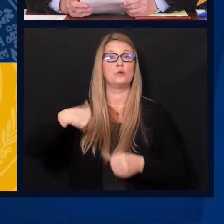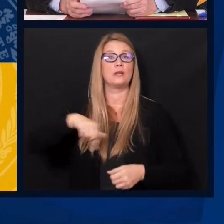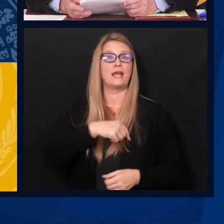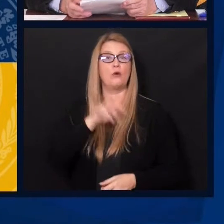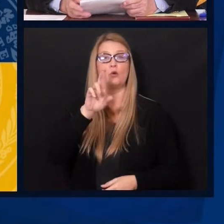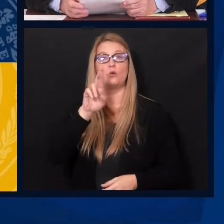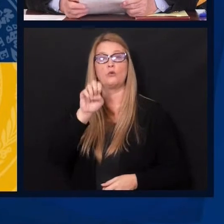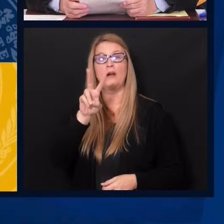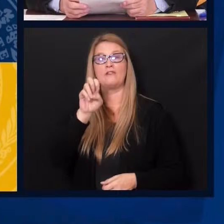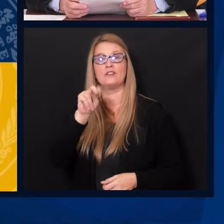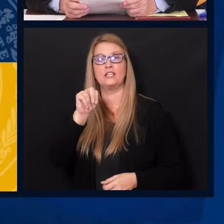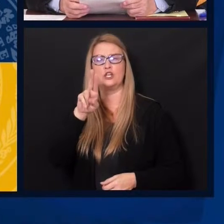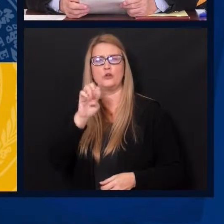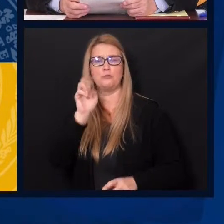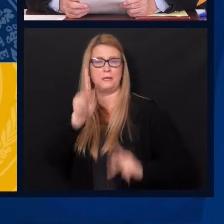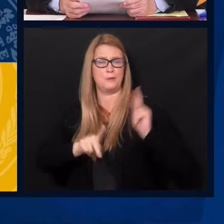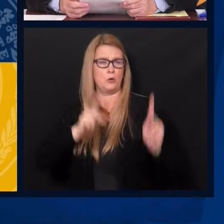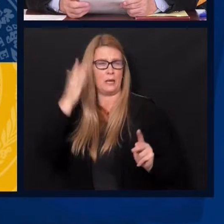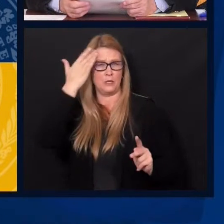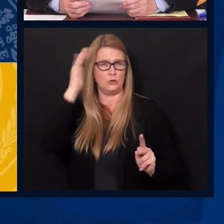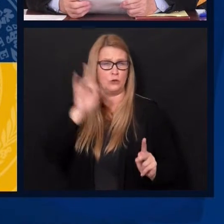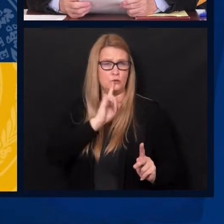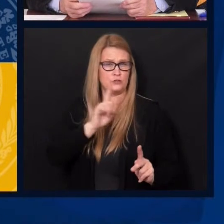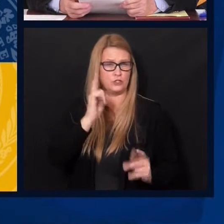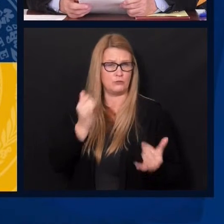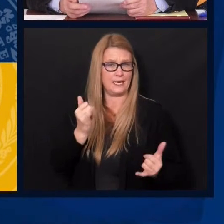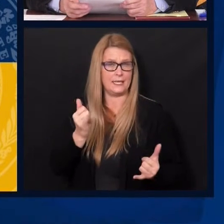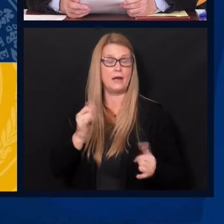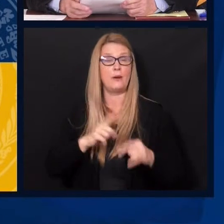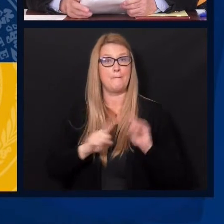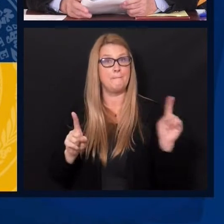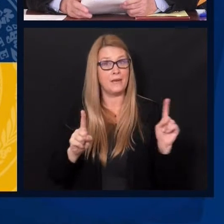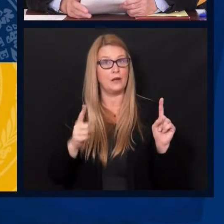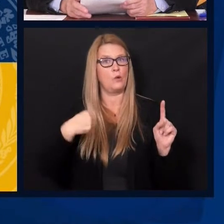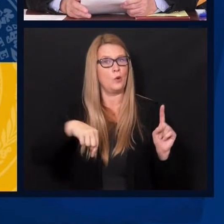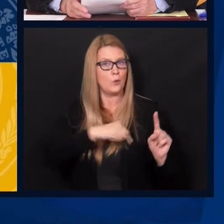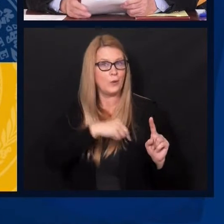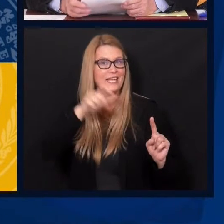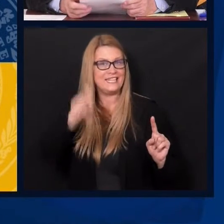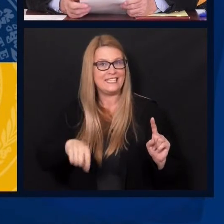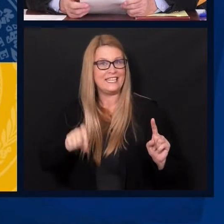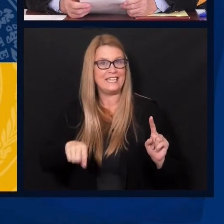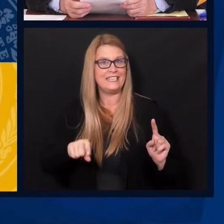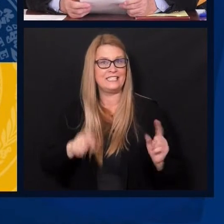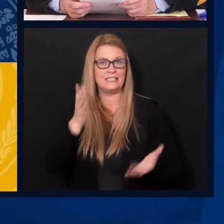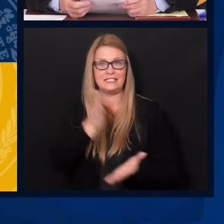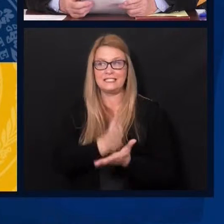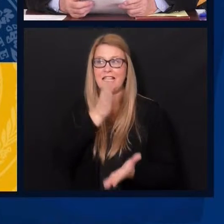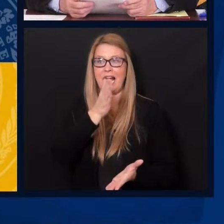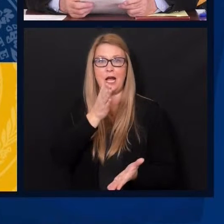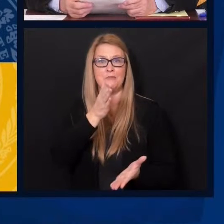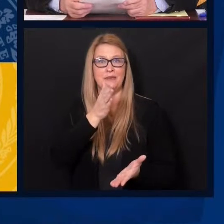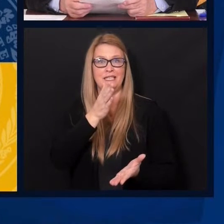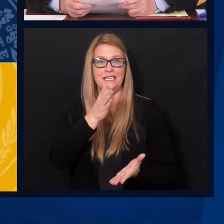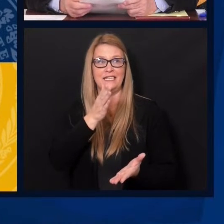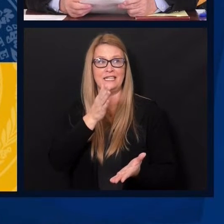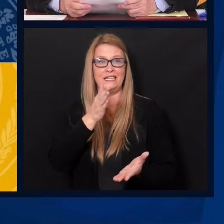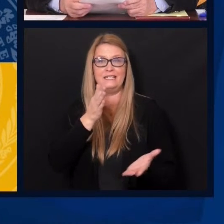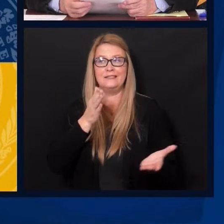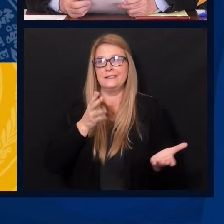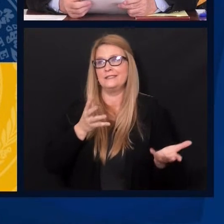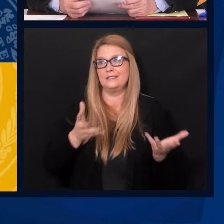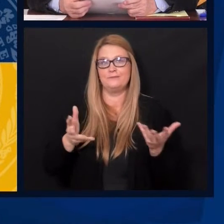I'm not sure about that right yet. But the bottom line of this is we need to quit running around and people